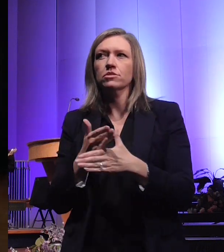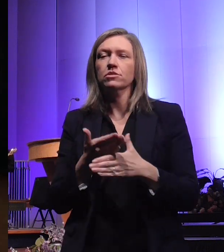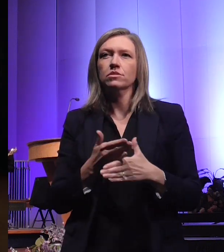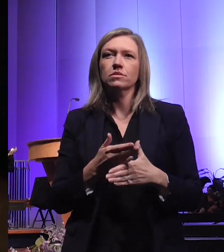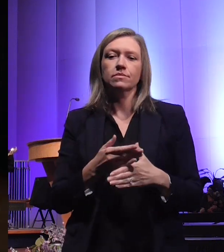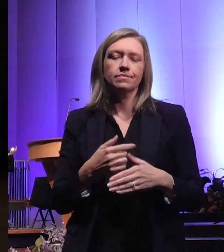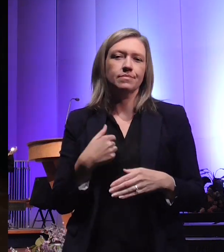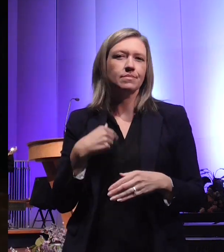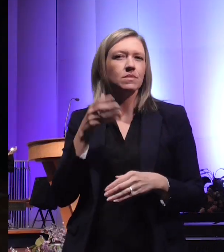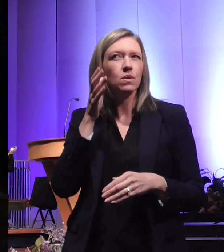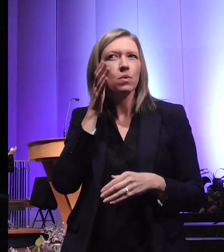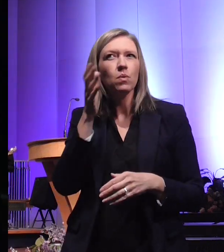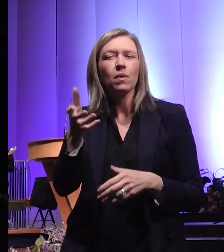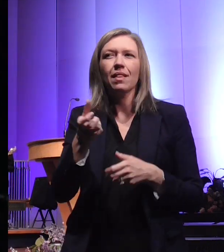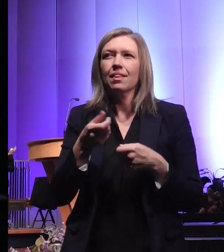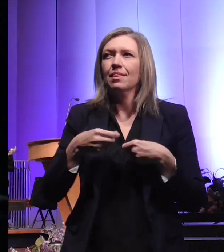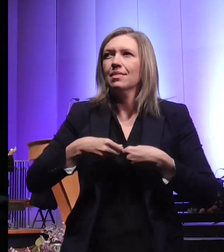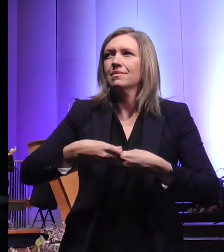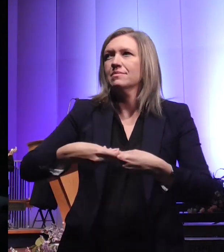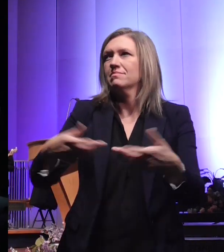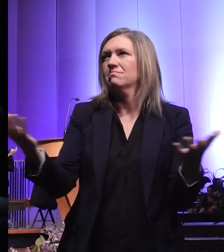share, I will